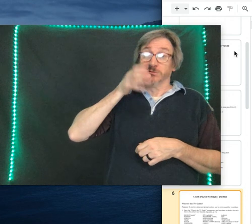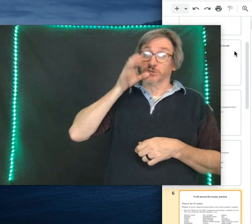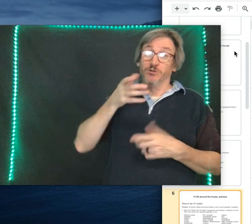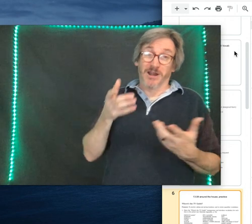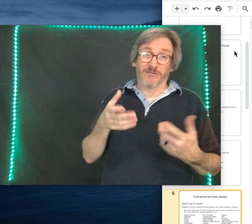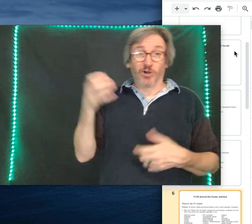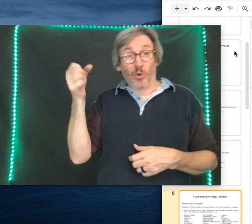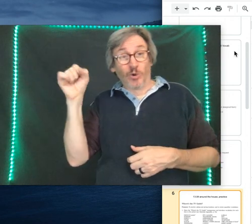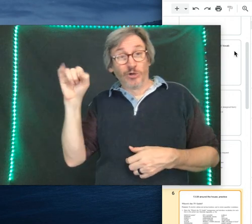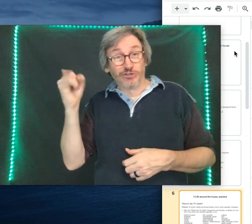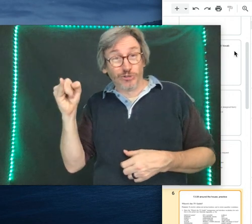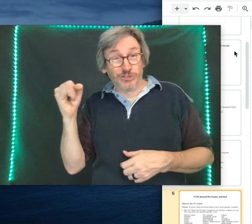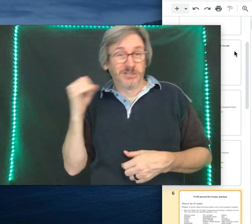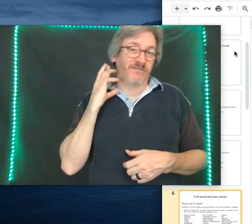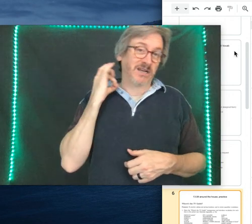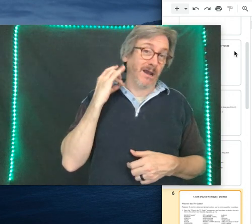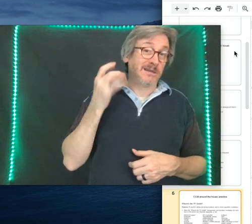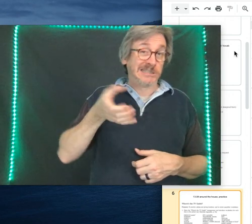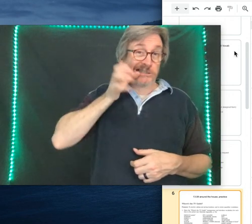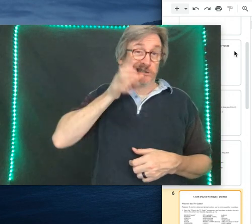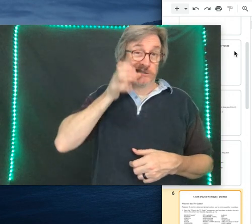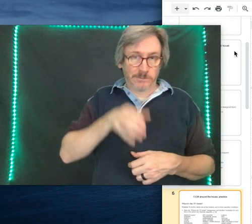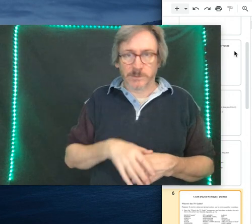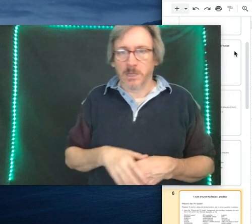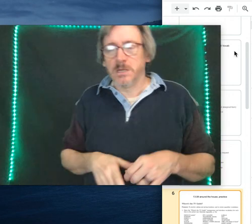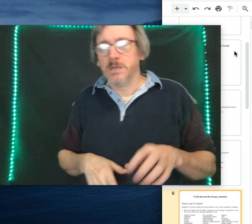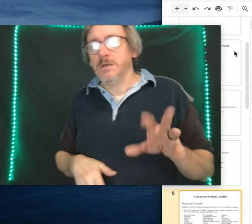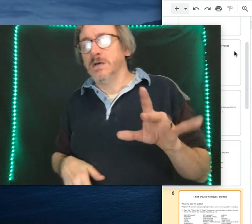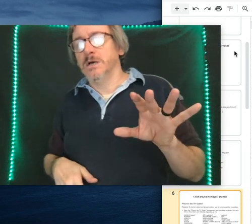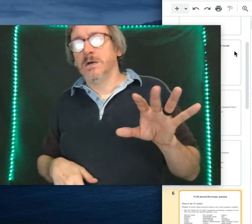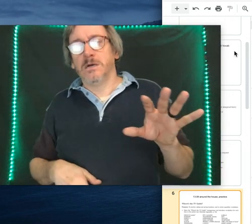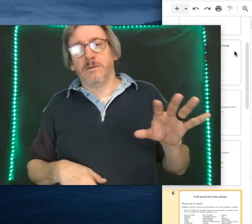or screwdriver, vodka.